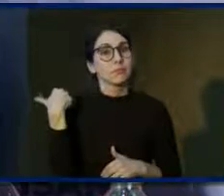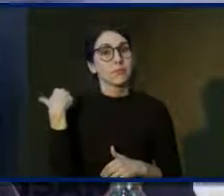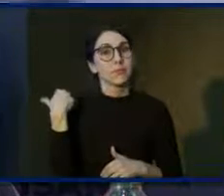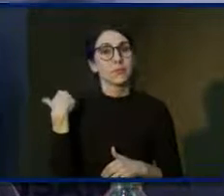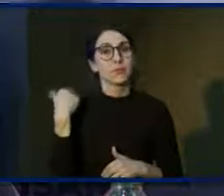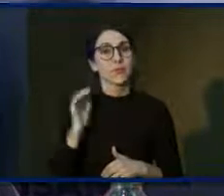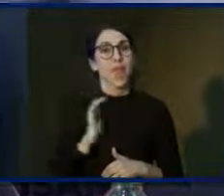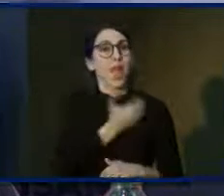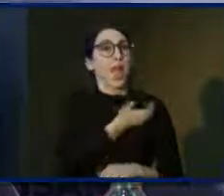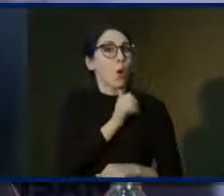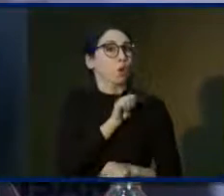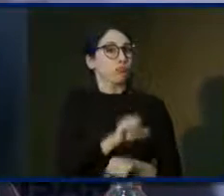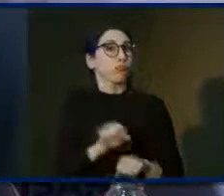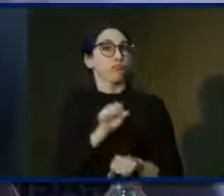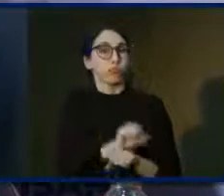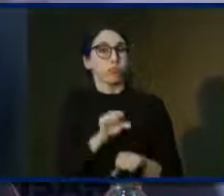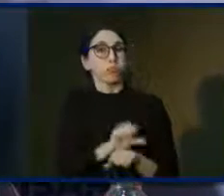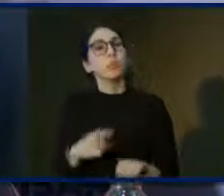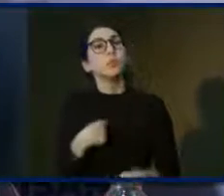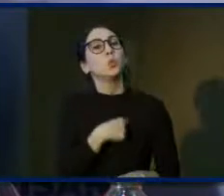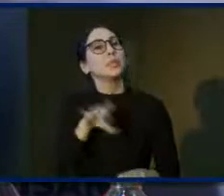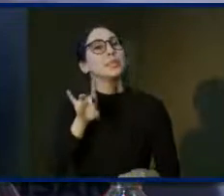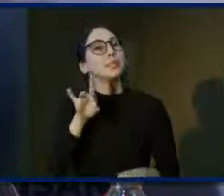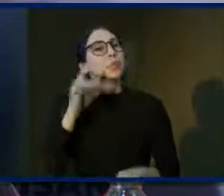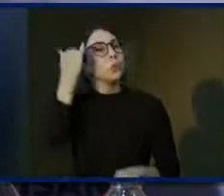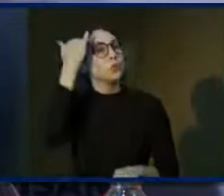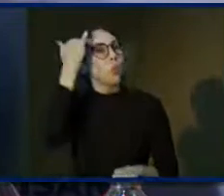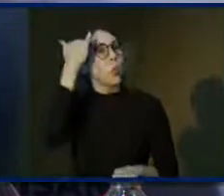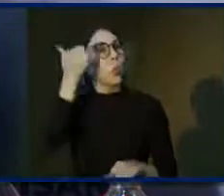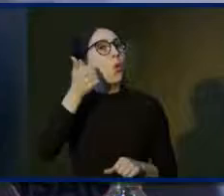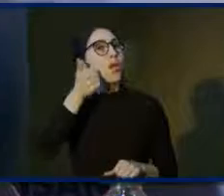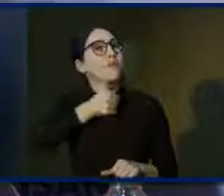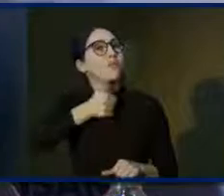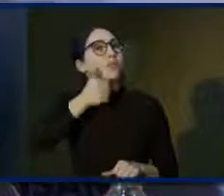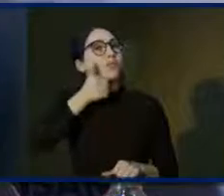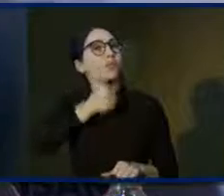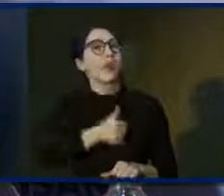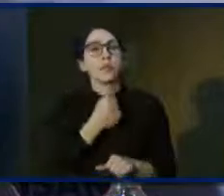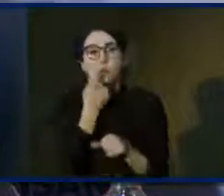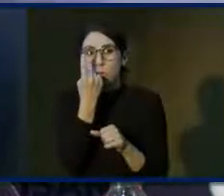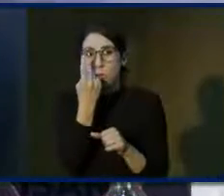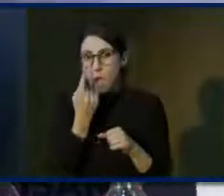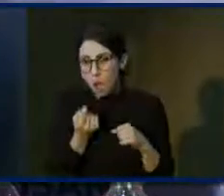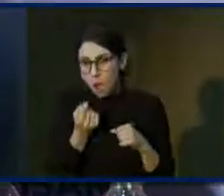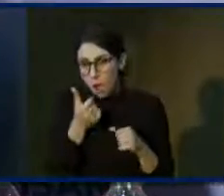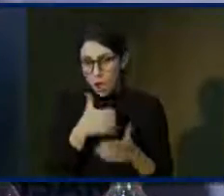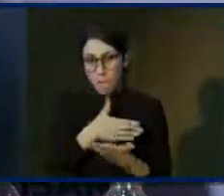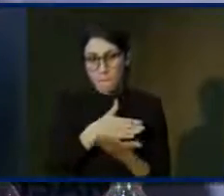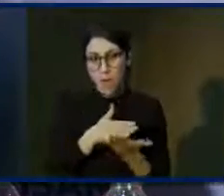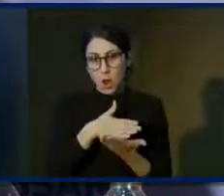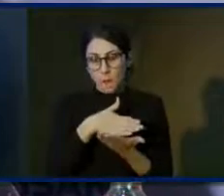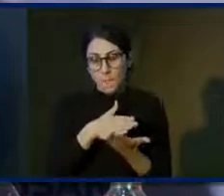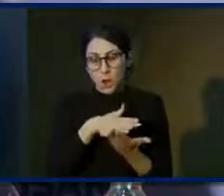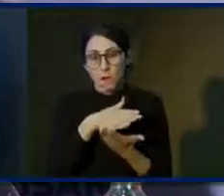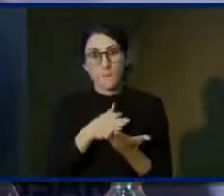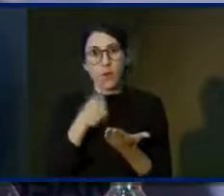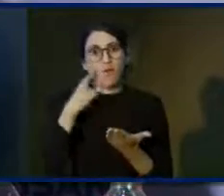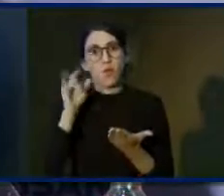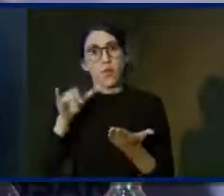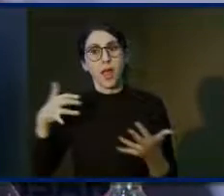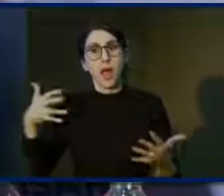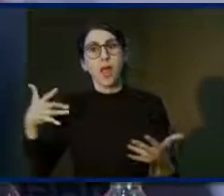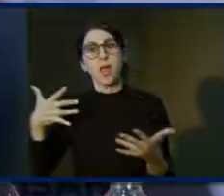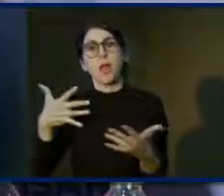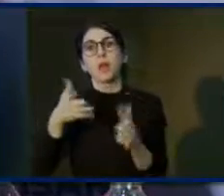efforts that we put in, we knew that each day was just a part of getting to the end